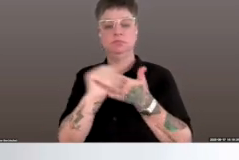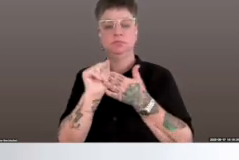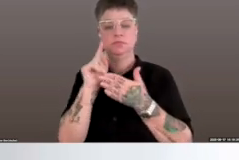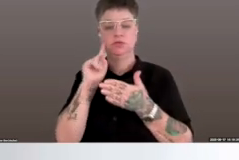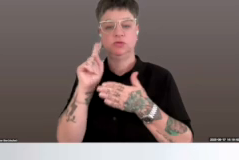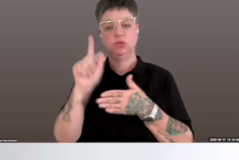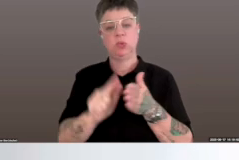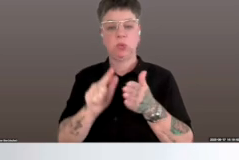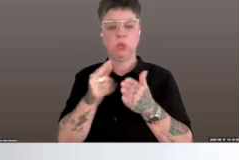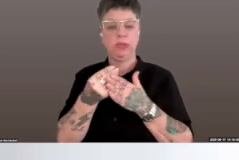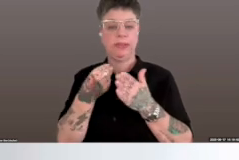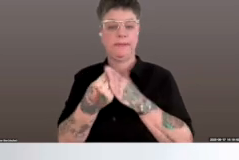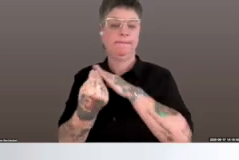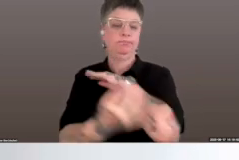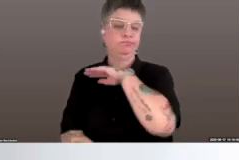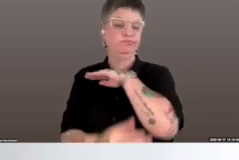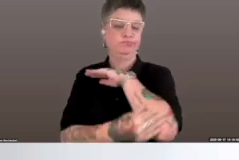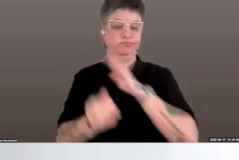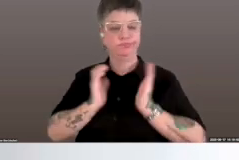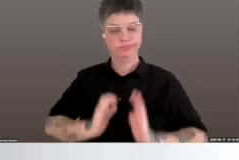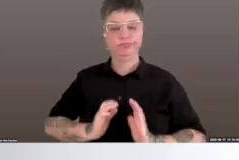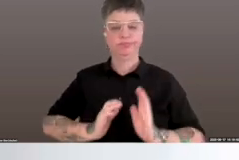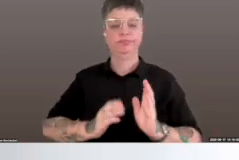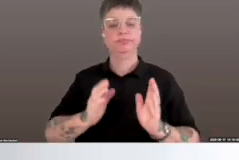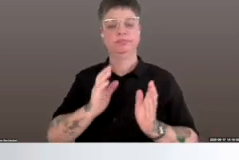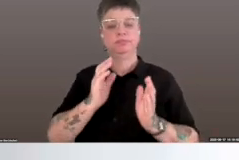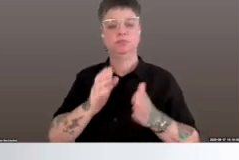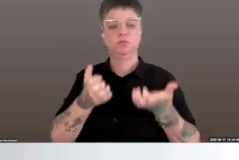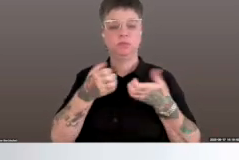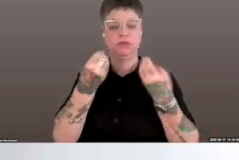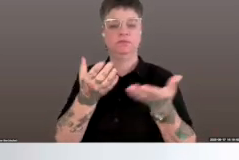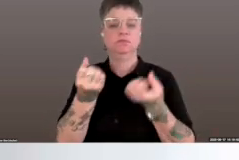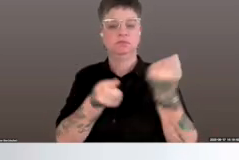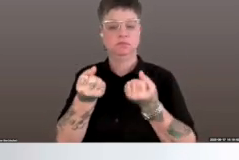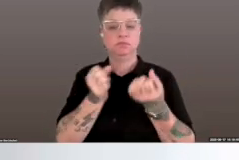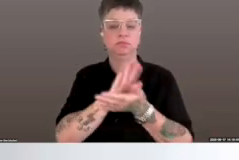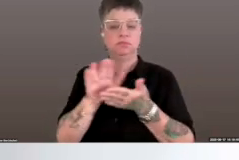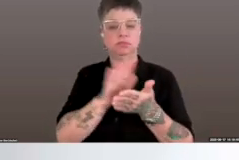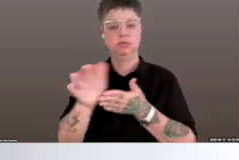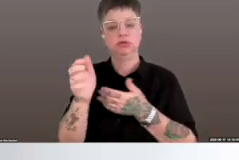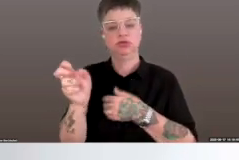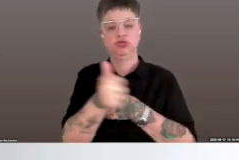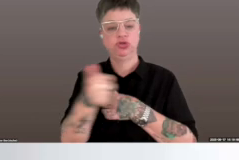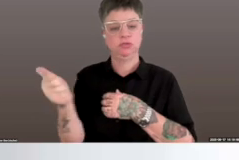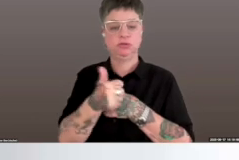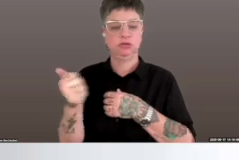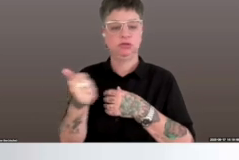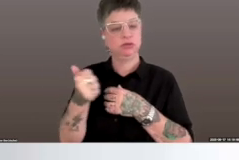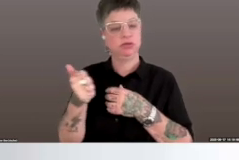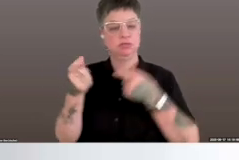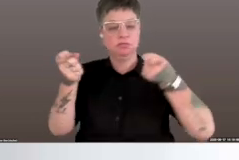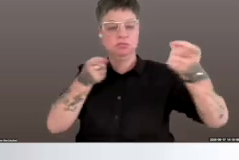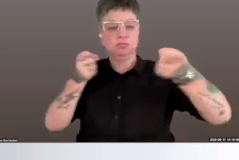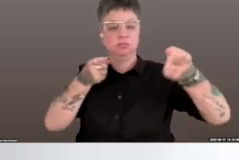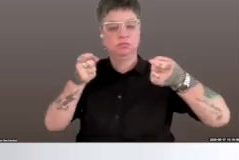as they replace their higher polluting vehicles with cleaner transportation. The regional programs are currently administered by the 5 largest